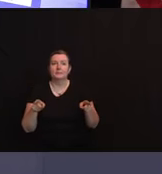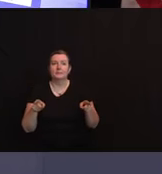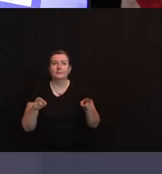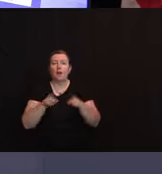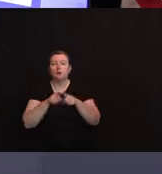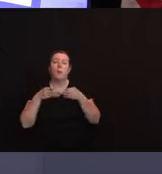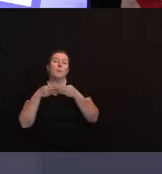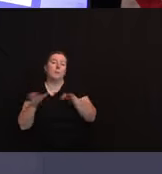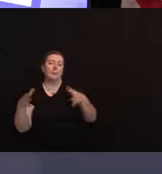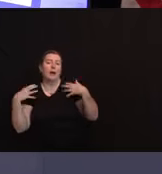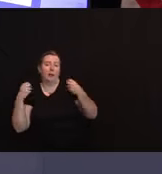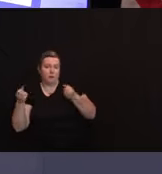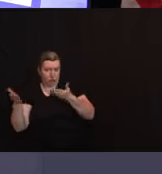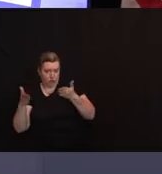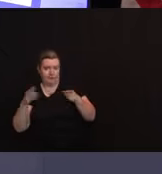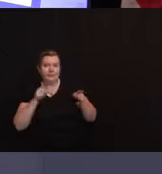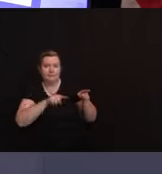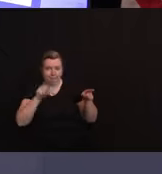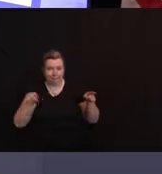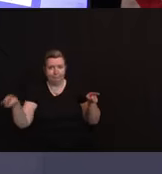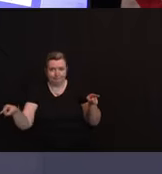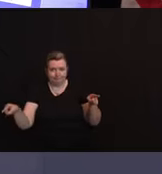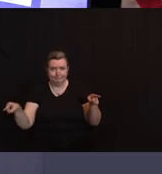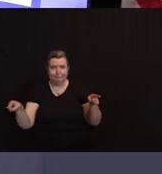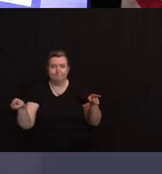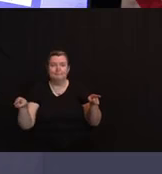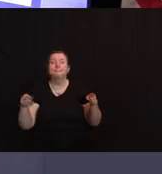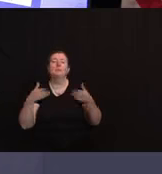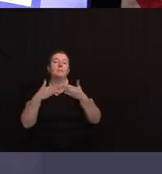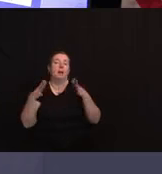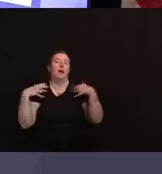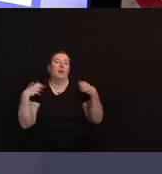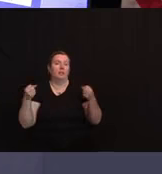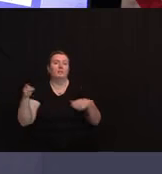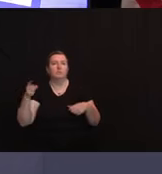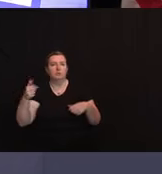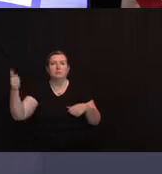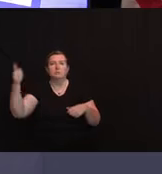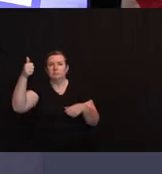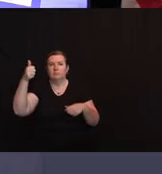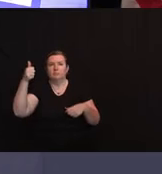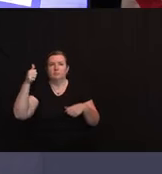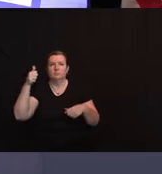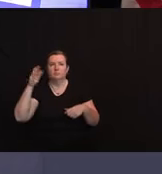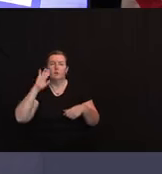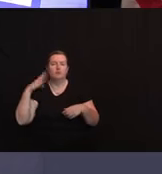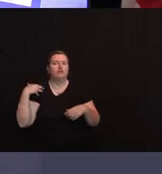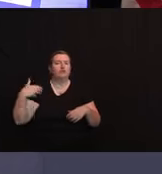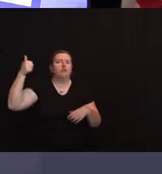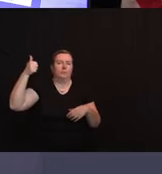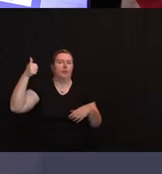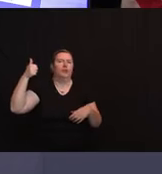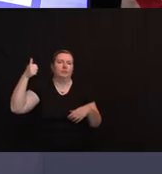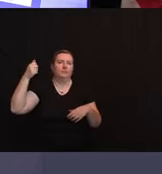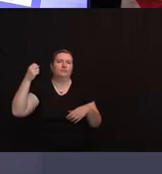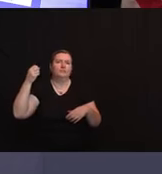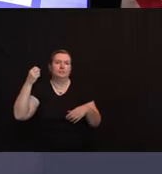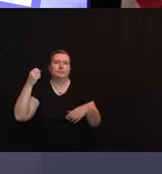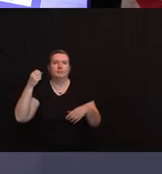the chair of this group. As you know, he's an emergency room physician with experience in emergency